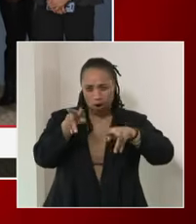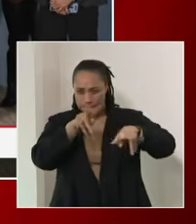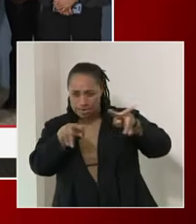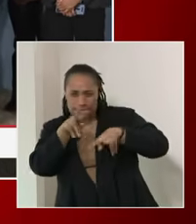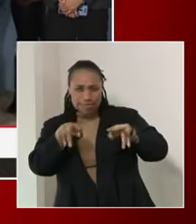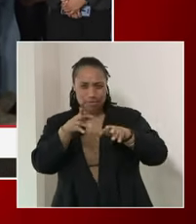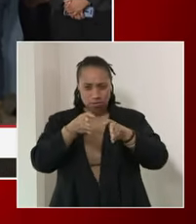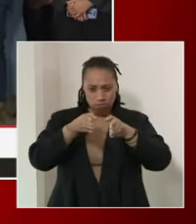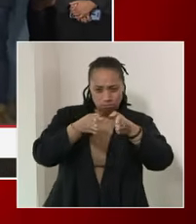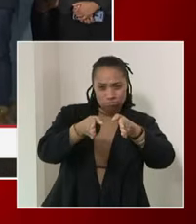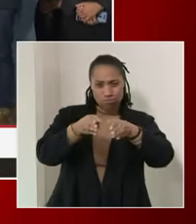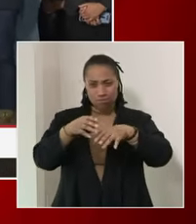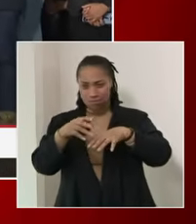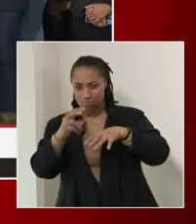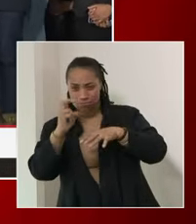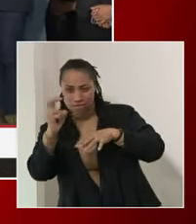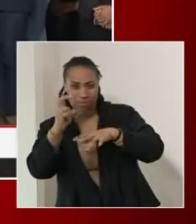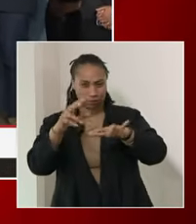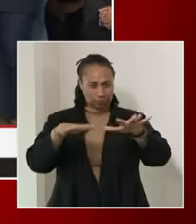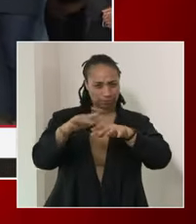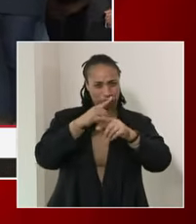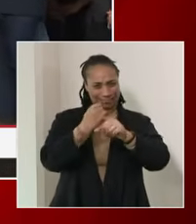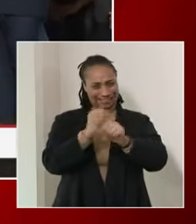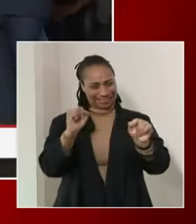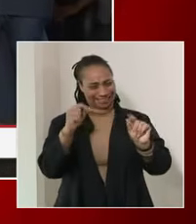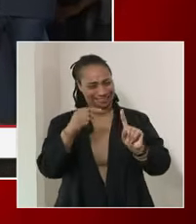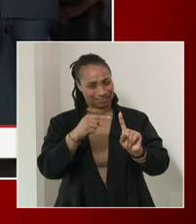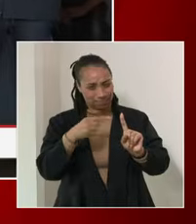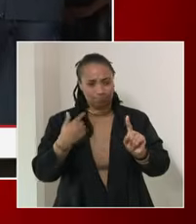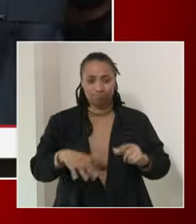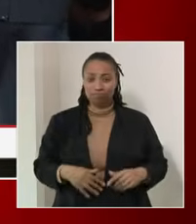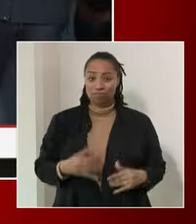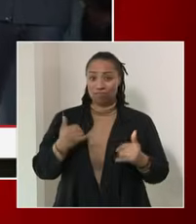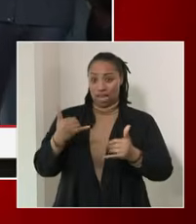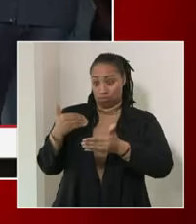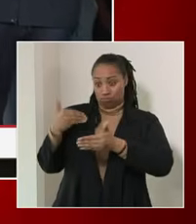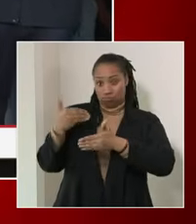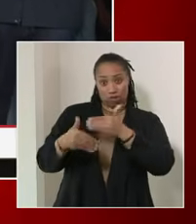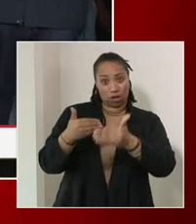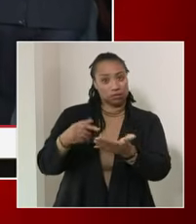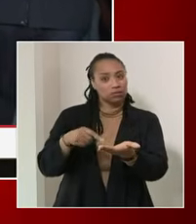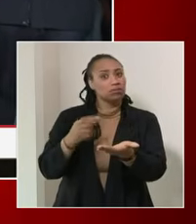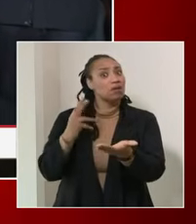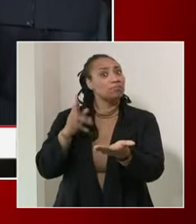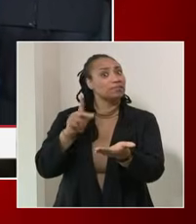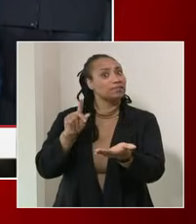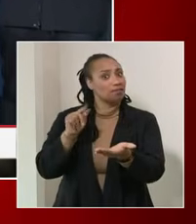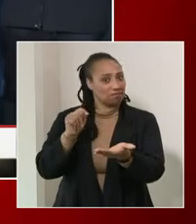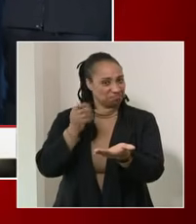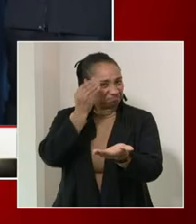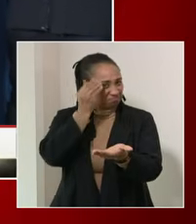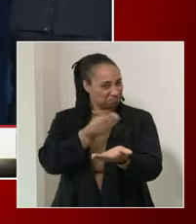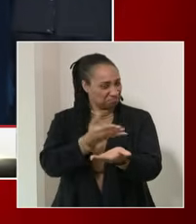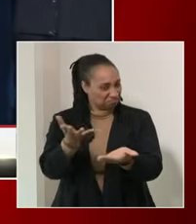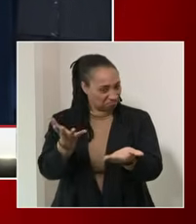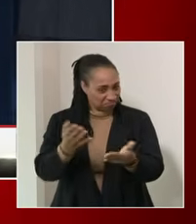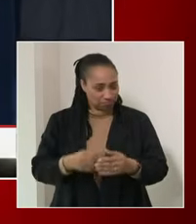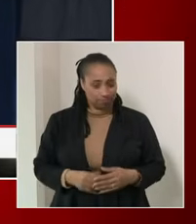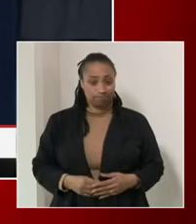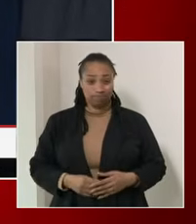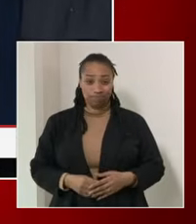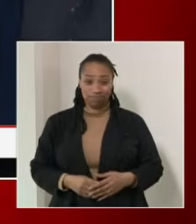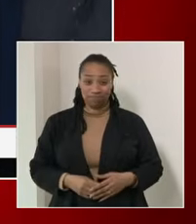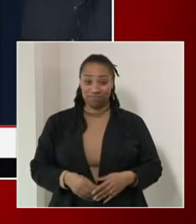talk about some progress that we've made since we last were together. Over the weekend,